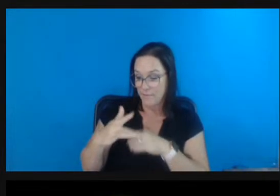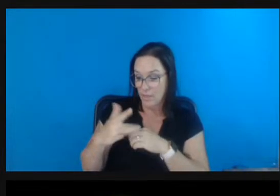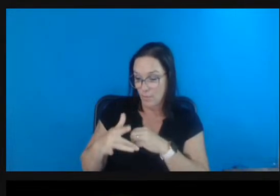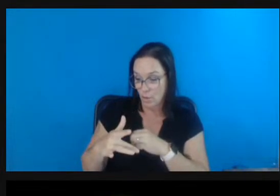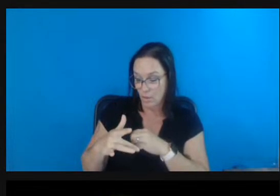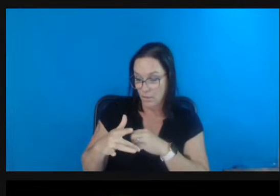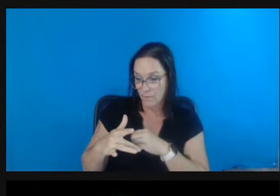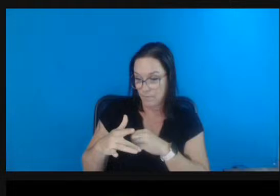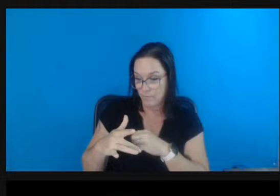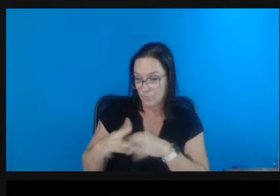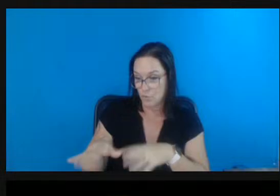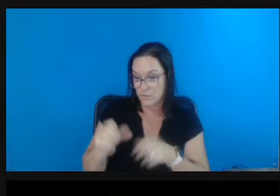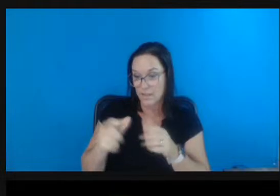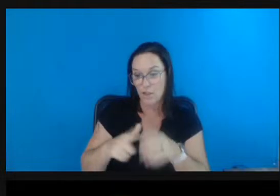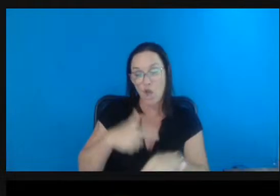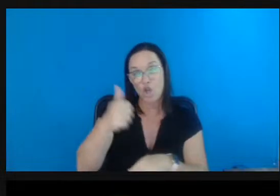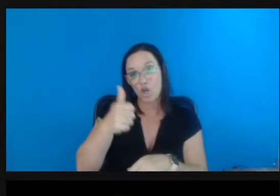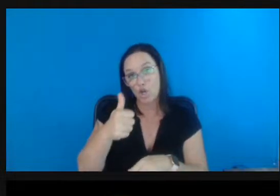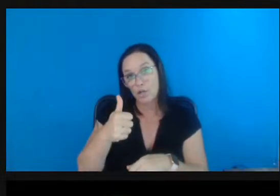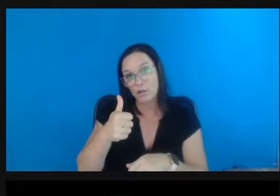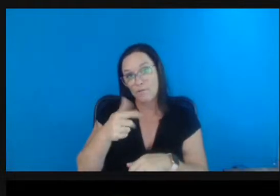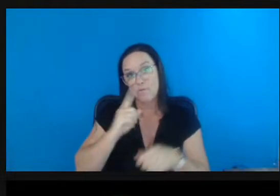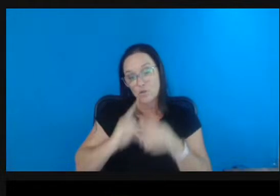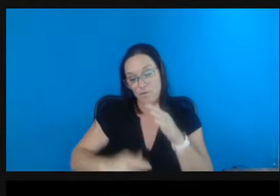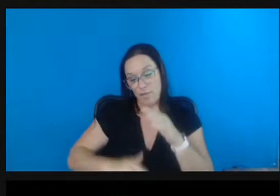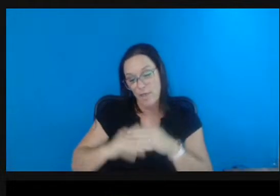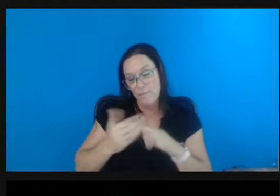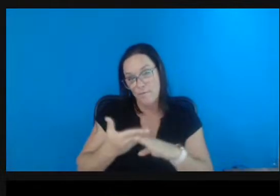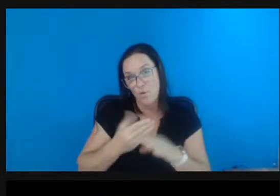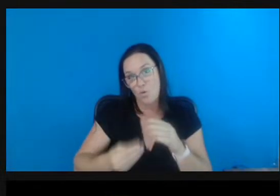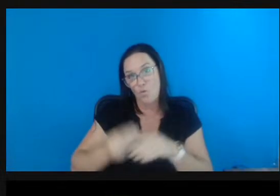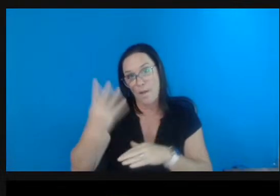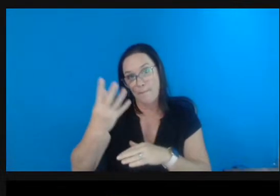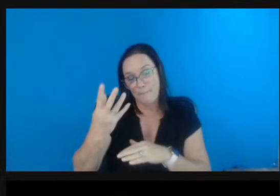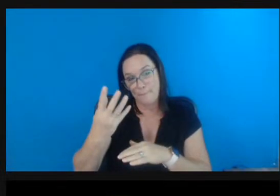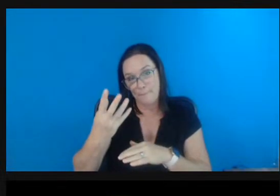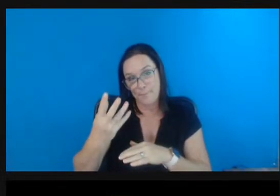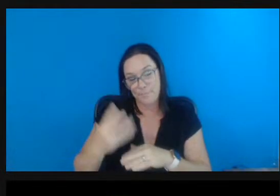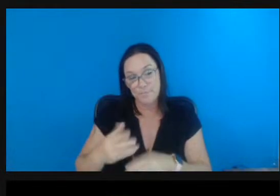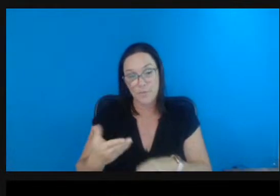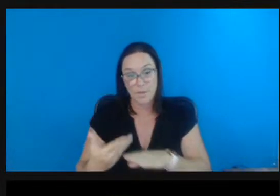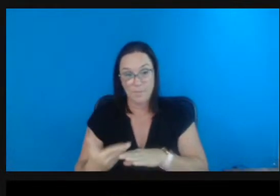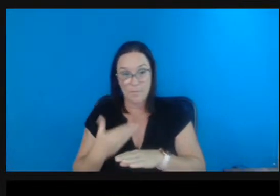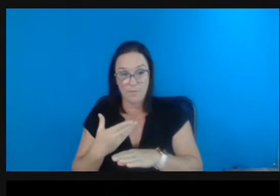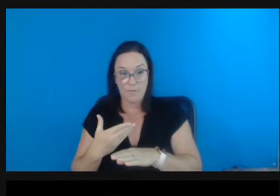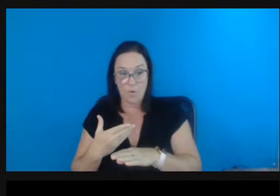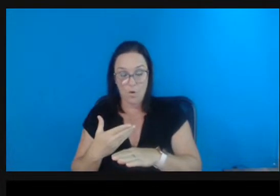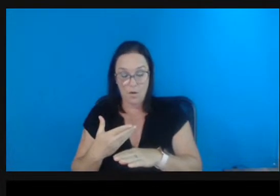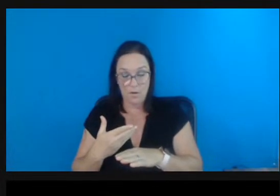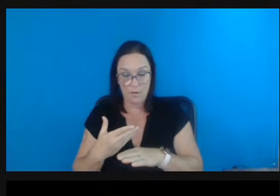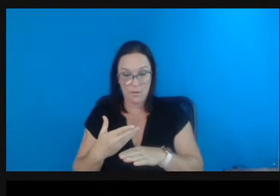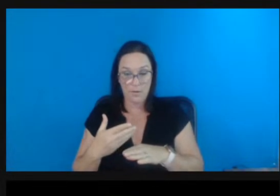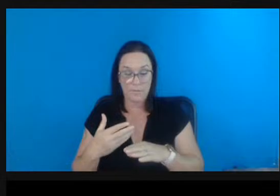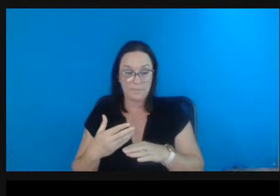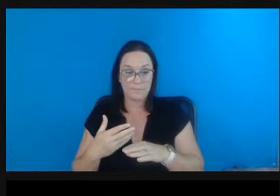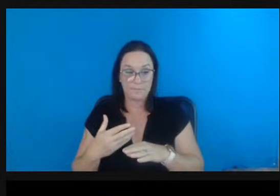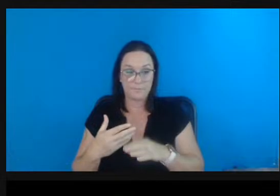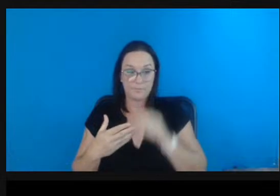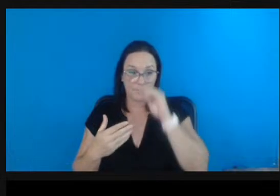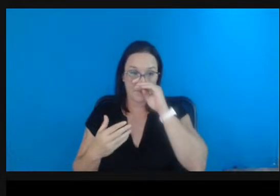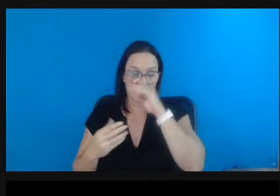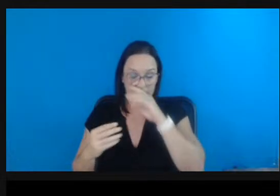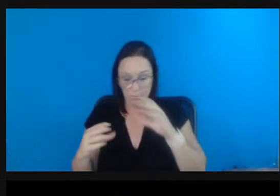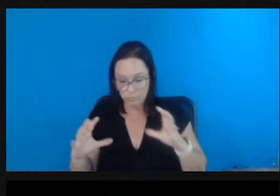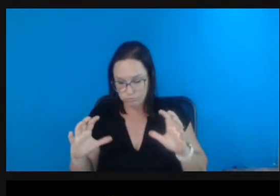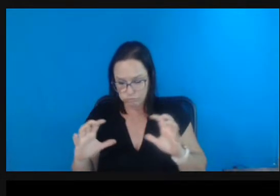fill, and that can make it take longer, right? As far as when it's trying to squeeze, like whatever mechanism is actually causing a nucleation of gas bubbles